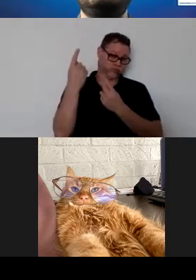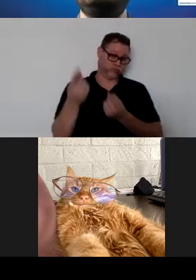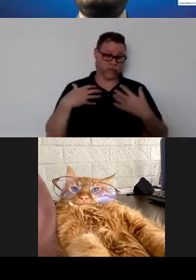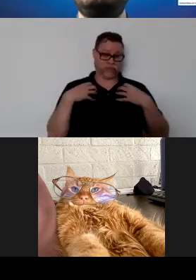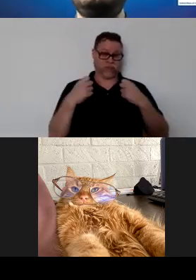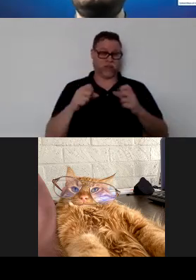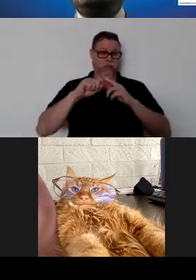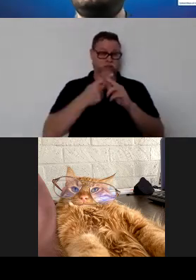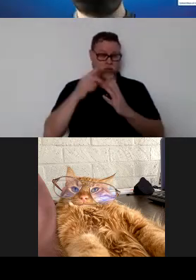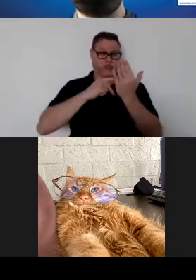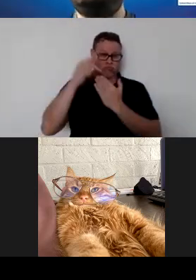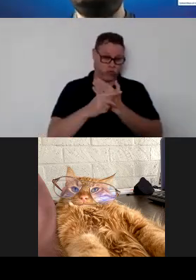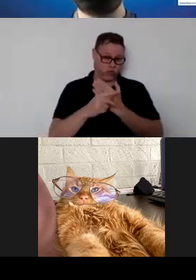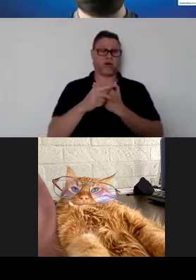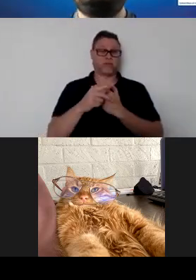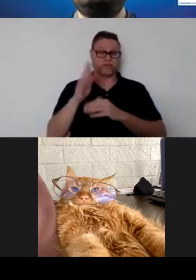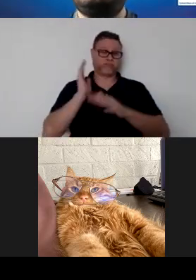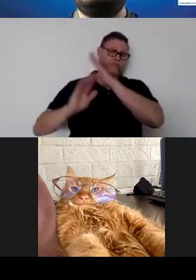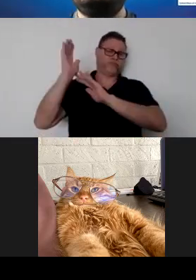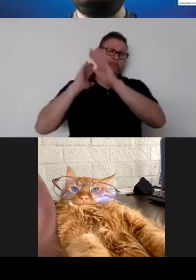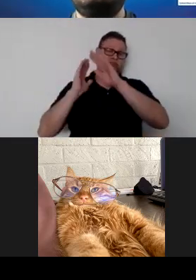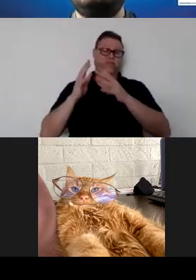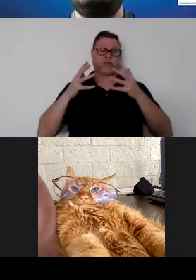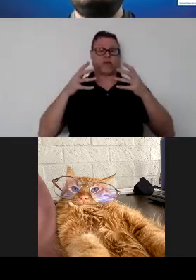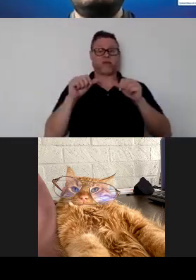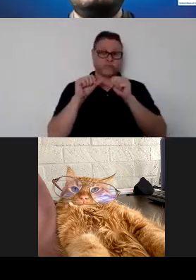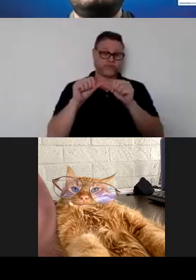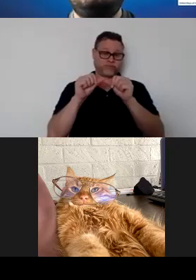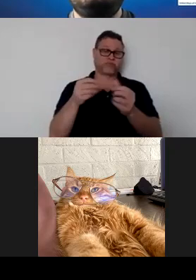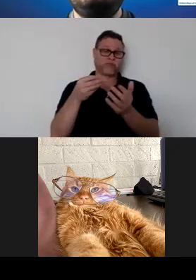and the programs that really remained decades after that initial funding,